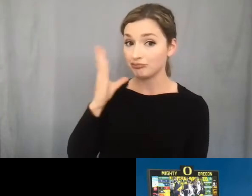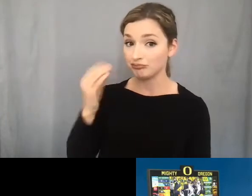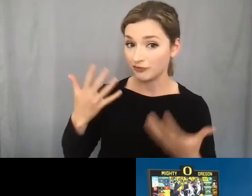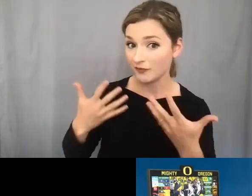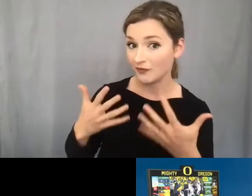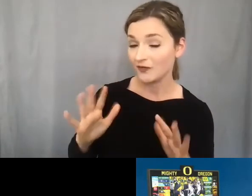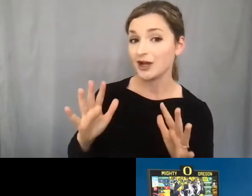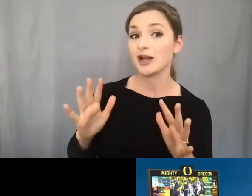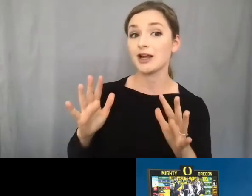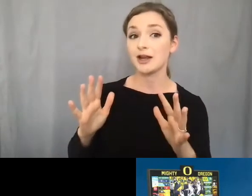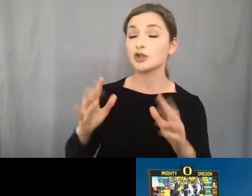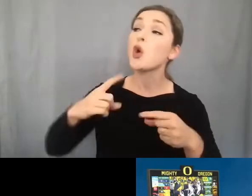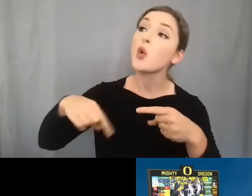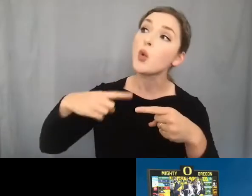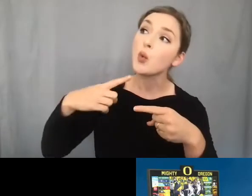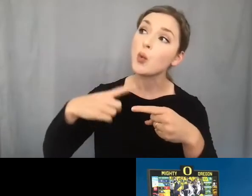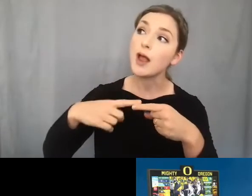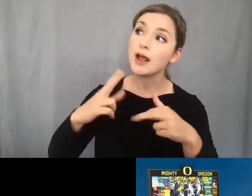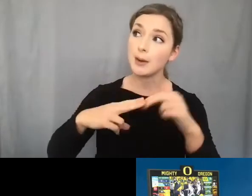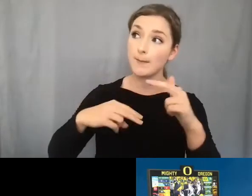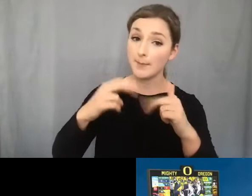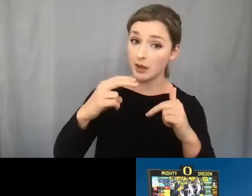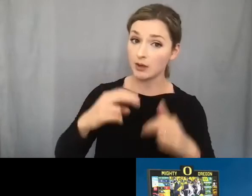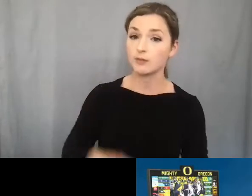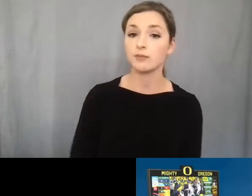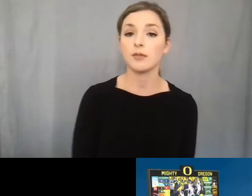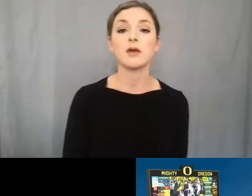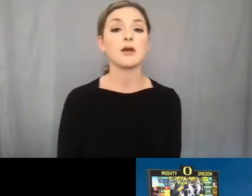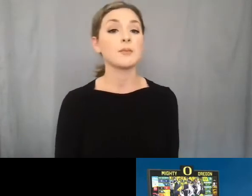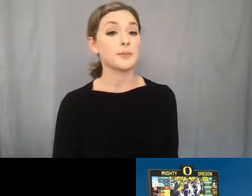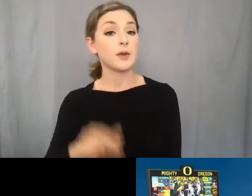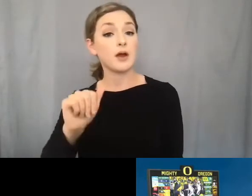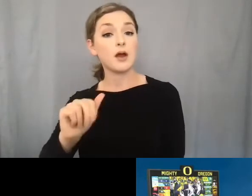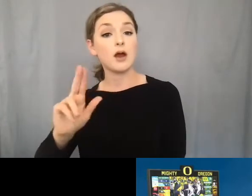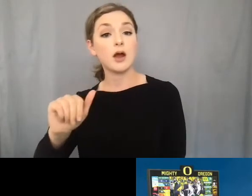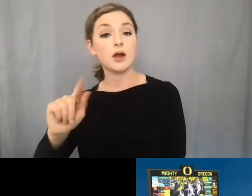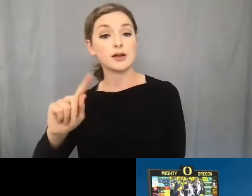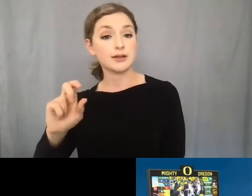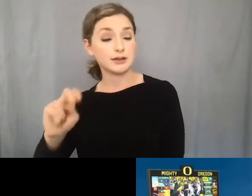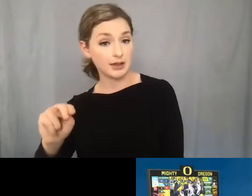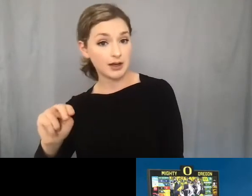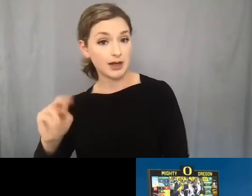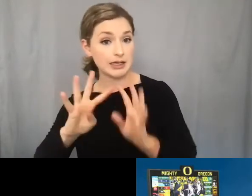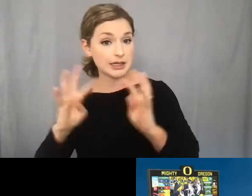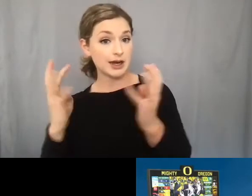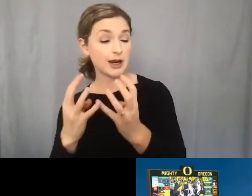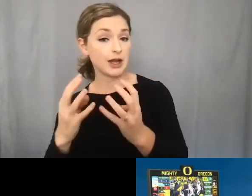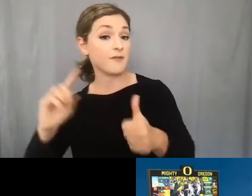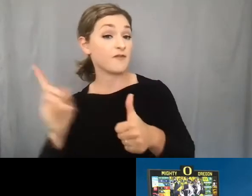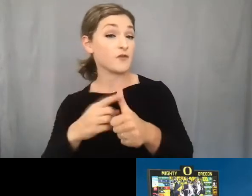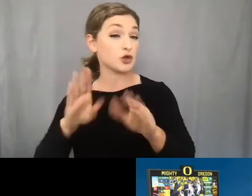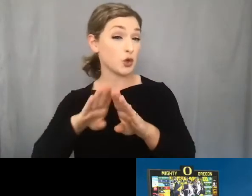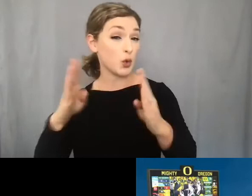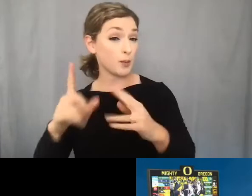built? Autzen Stadium opened first in 1967. And